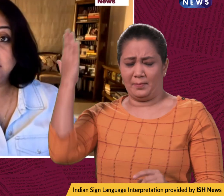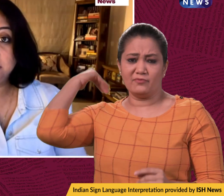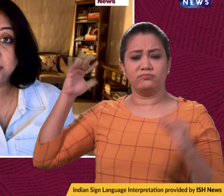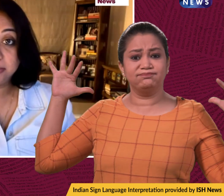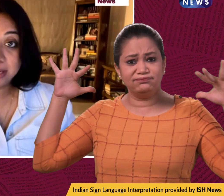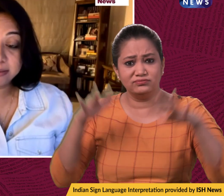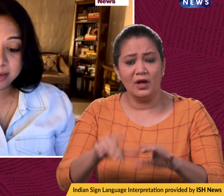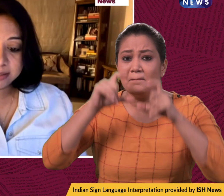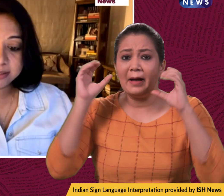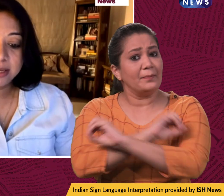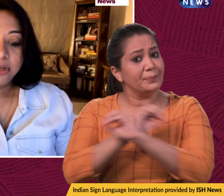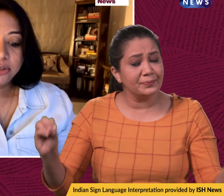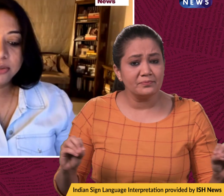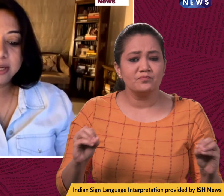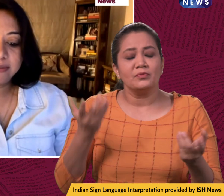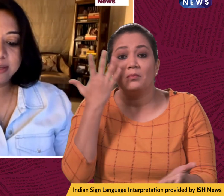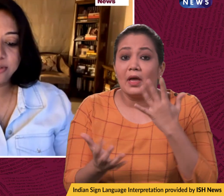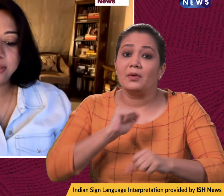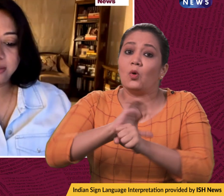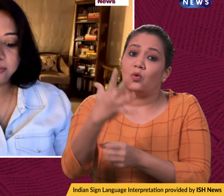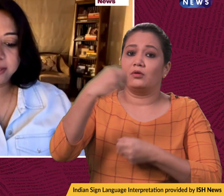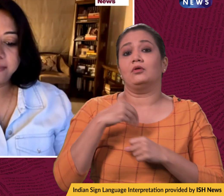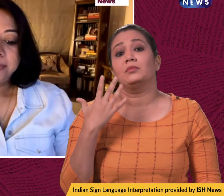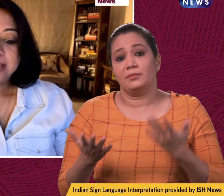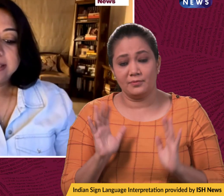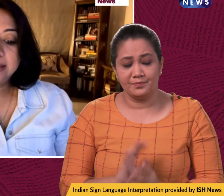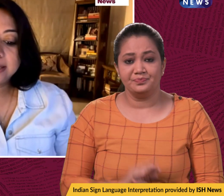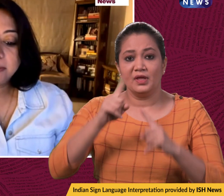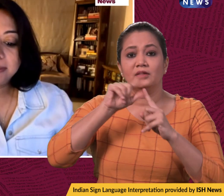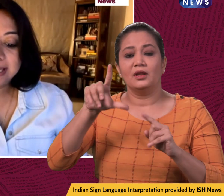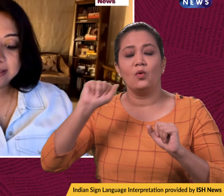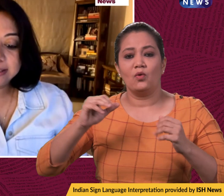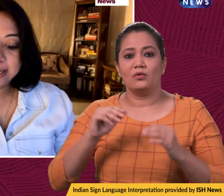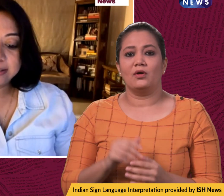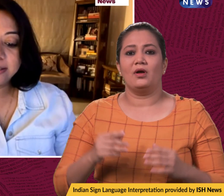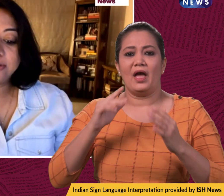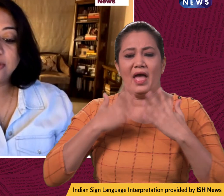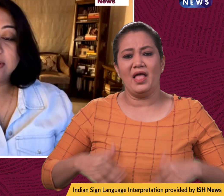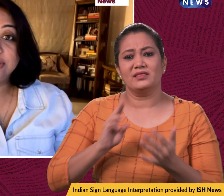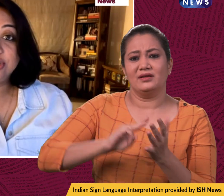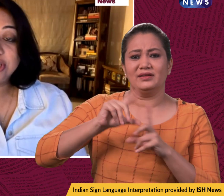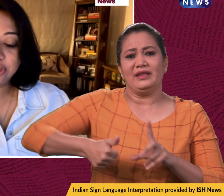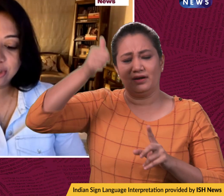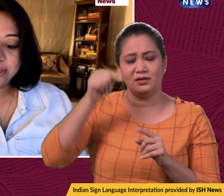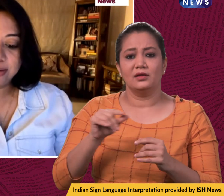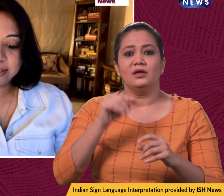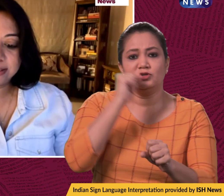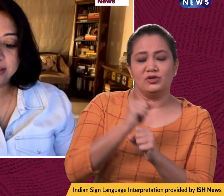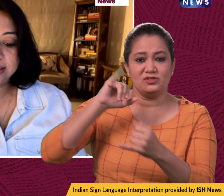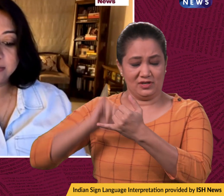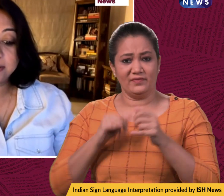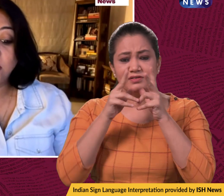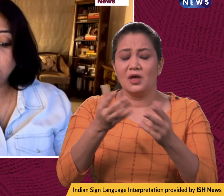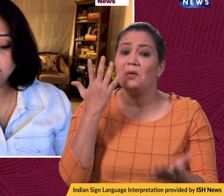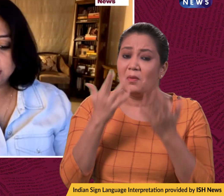where many people were without masks could have led to the outbreak. Telangana's Public Health Director Dr. G. Srinivas